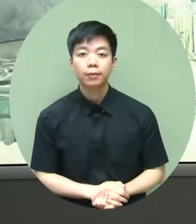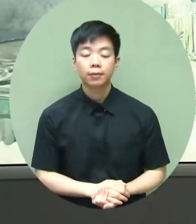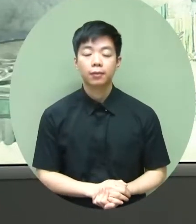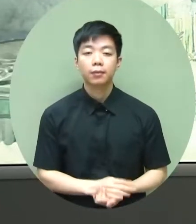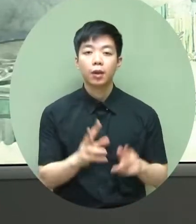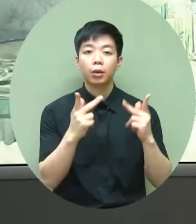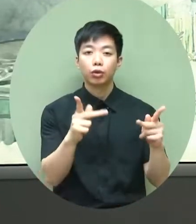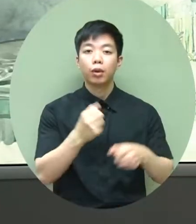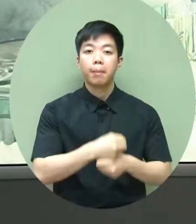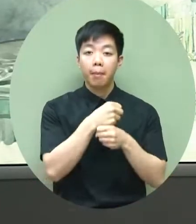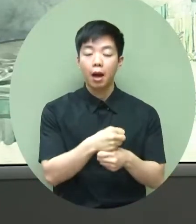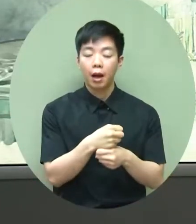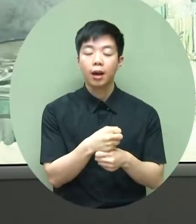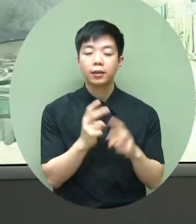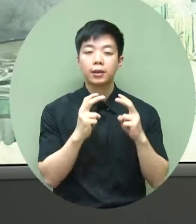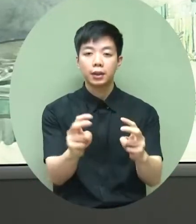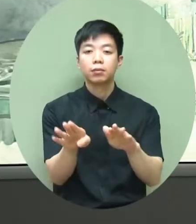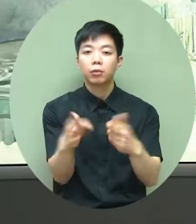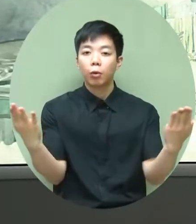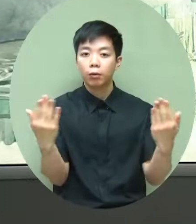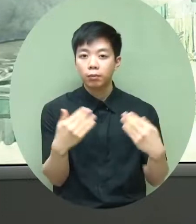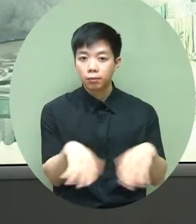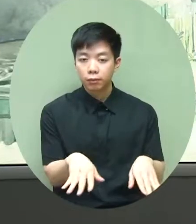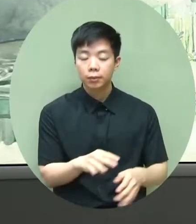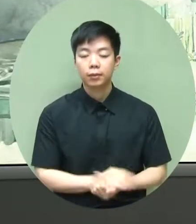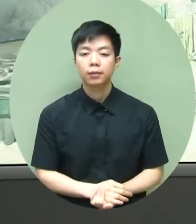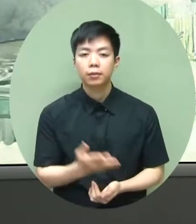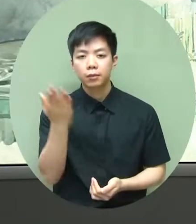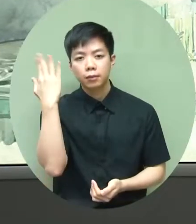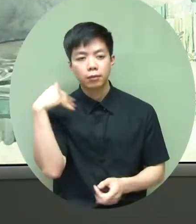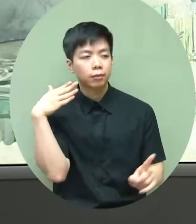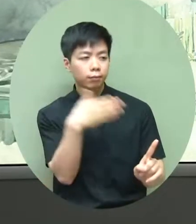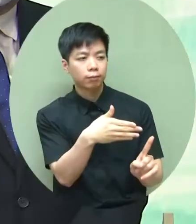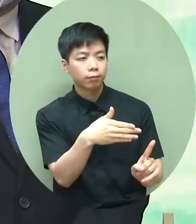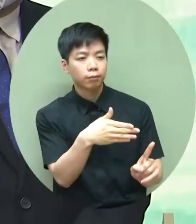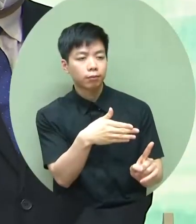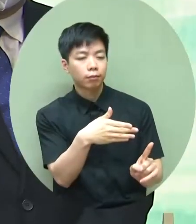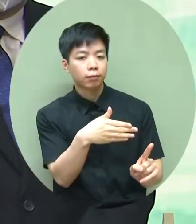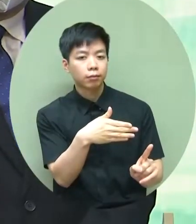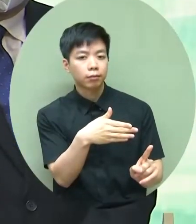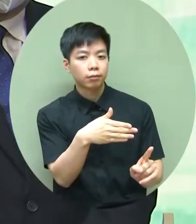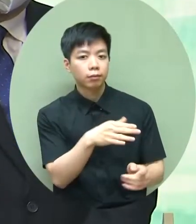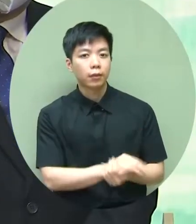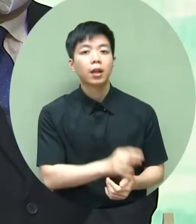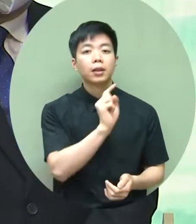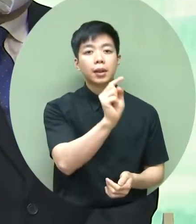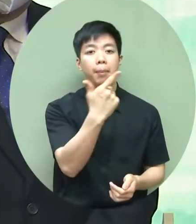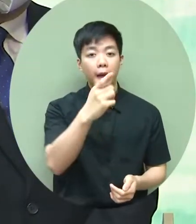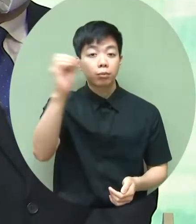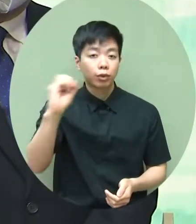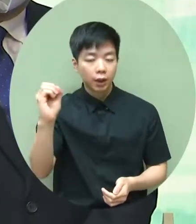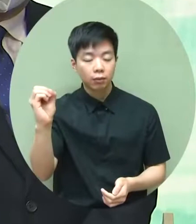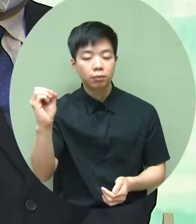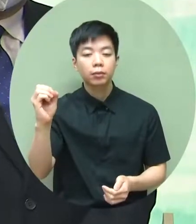paid attention, when Tuen Ma line was commissioned, our original expectation is that there would